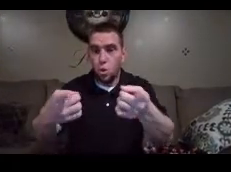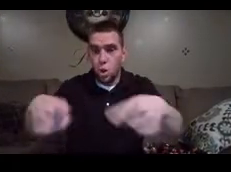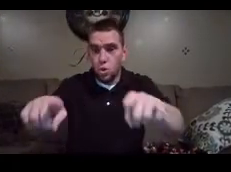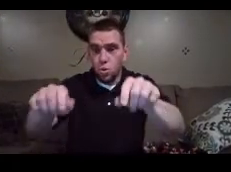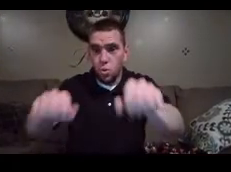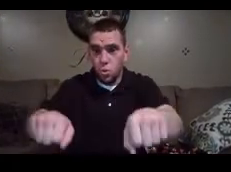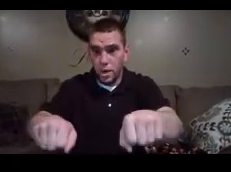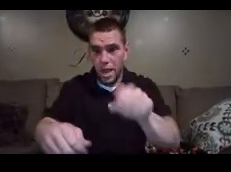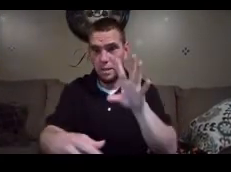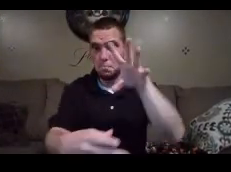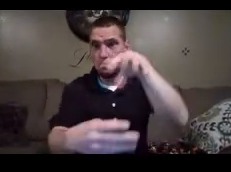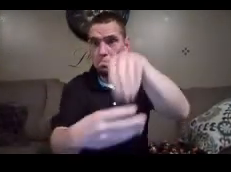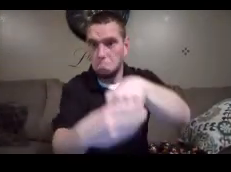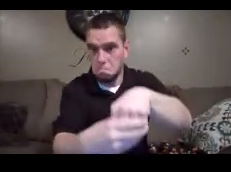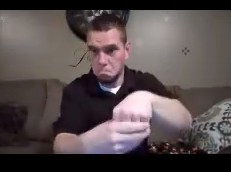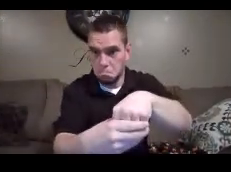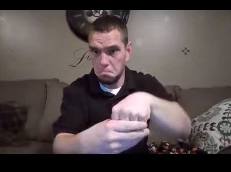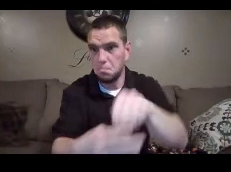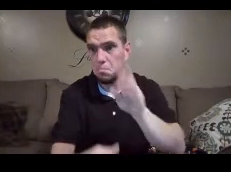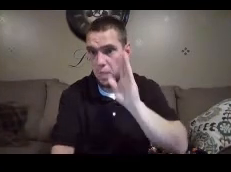your presentation